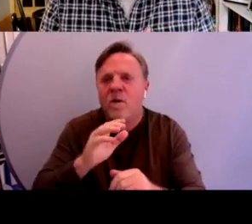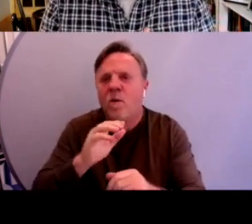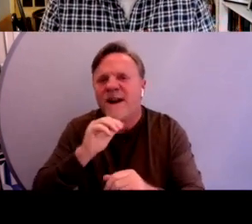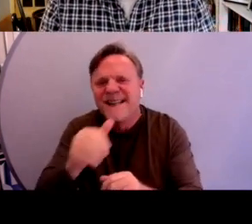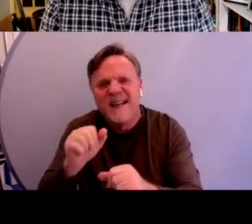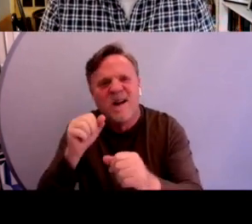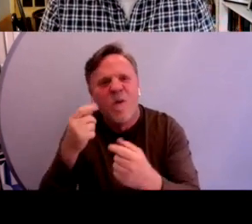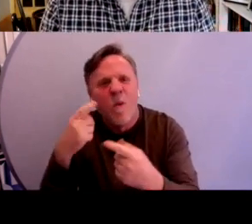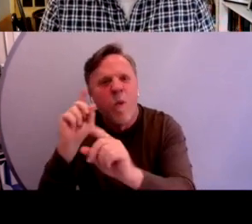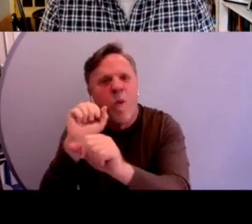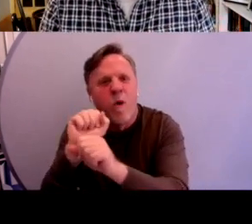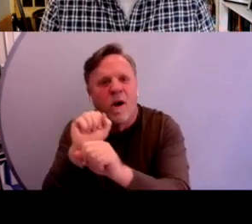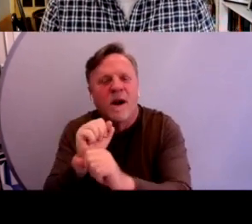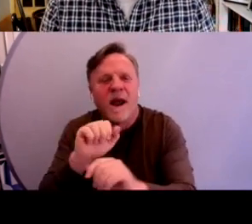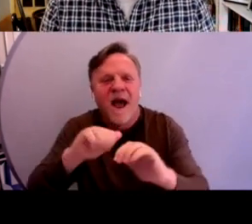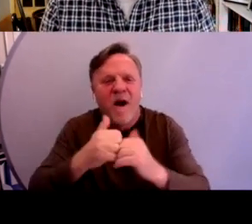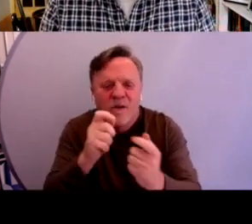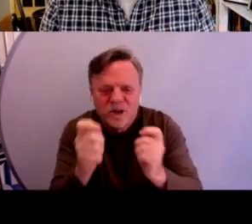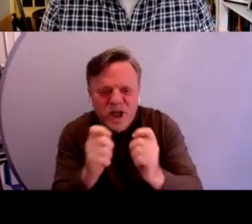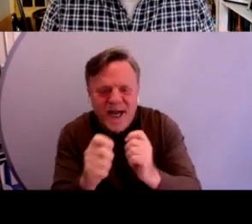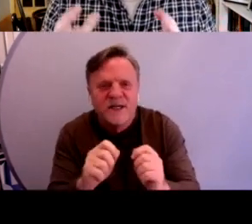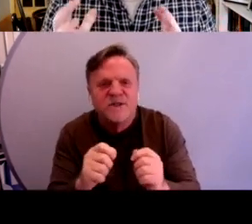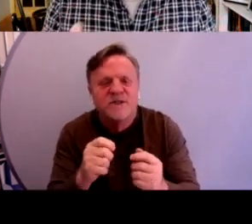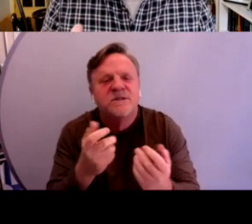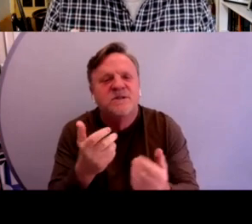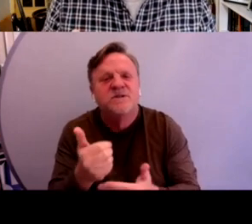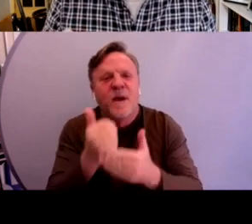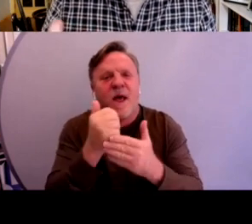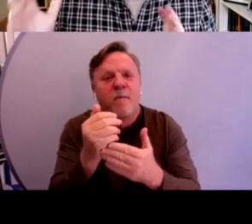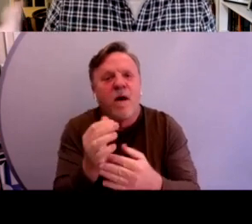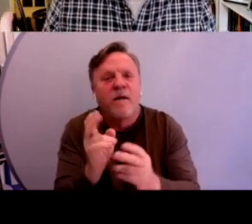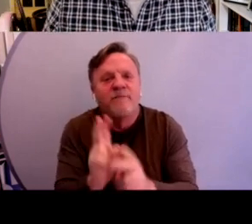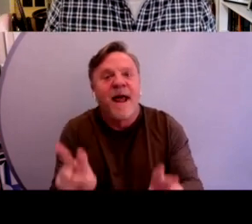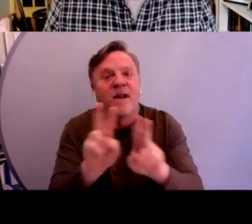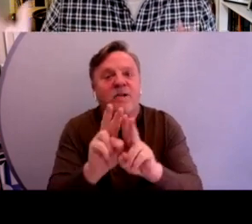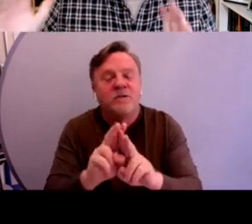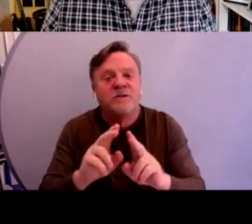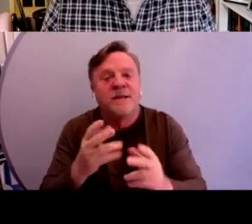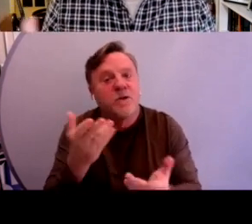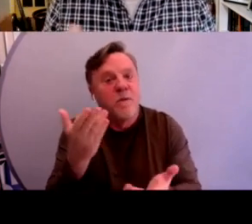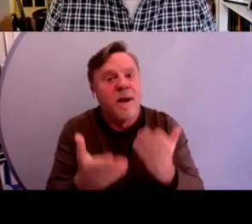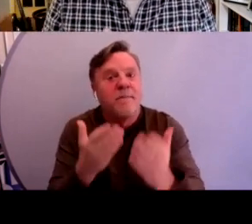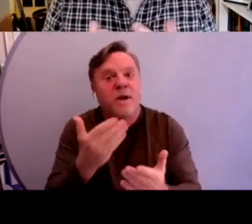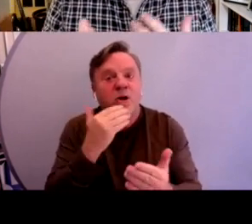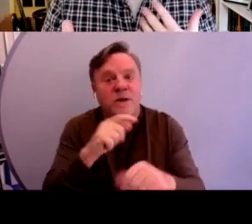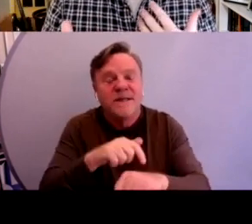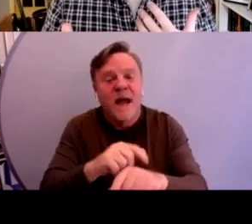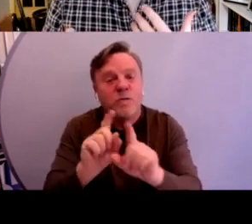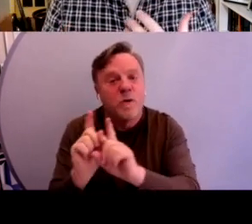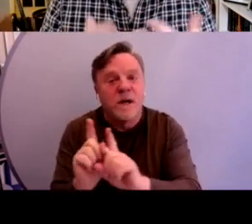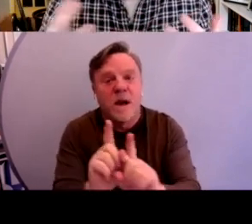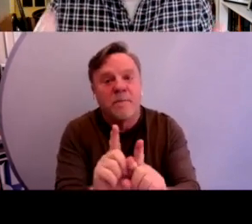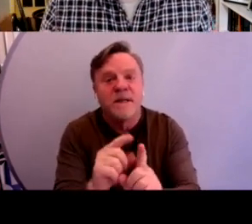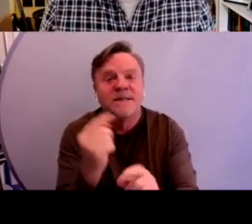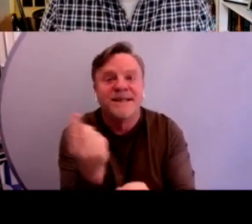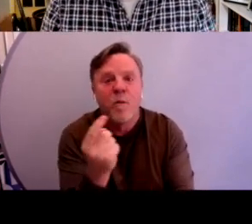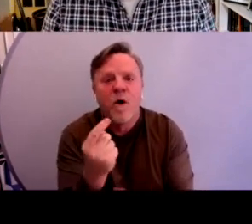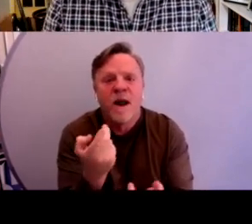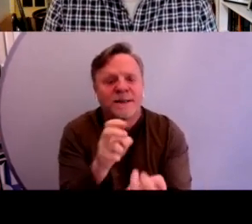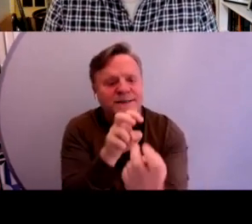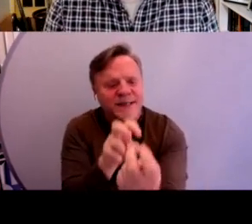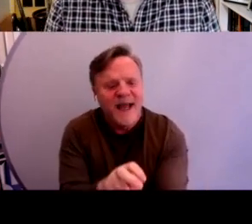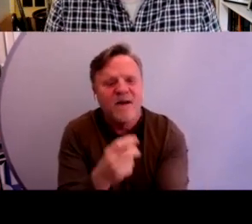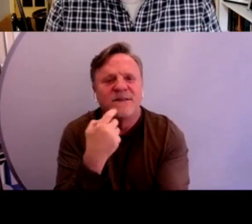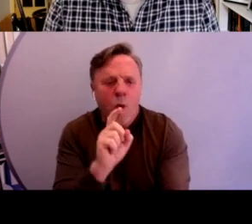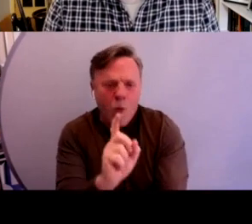around our values and what's important to us. And so it can be a great time to accompany someone and sit down with them and just say, you know, where are you at in